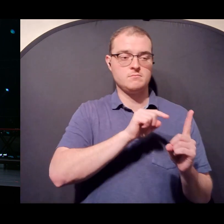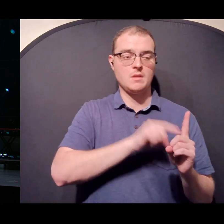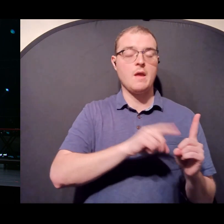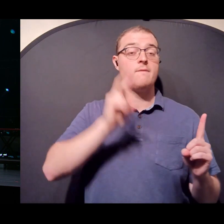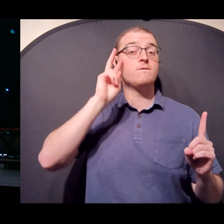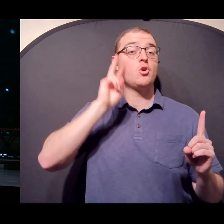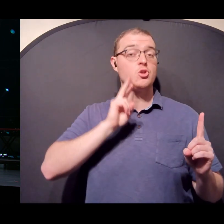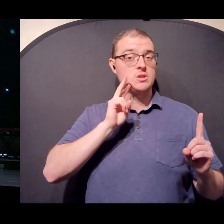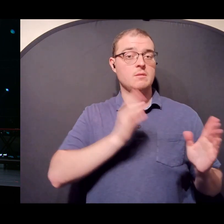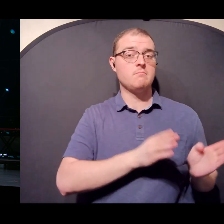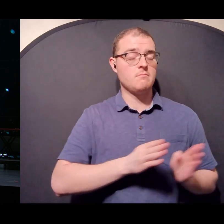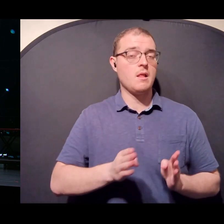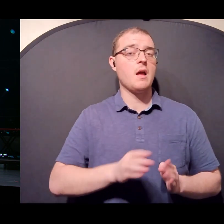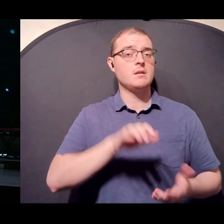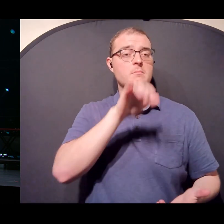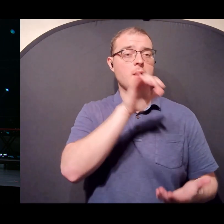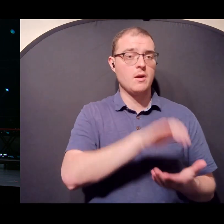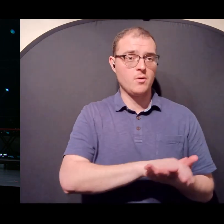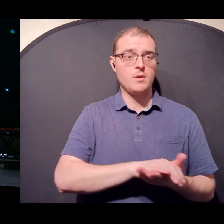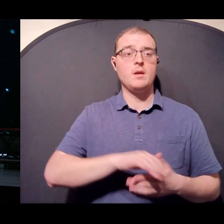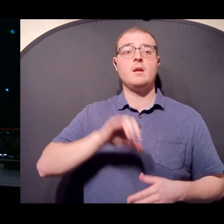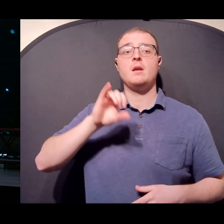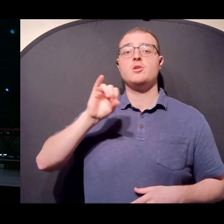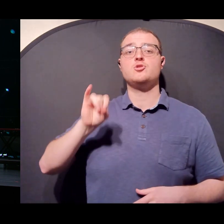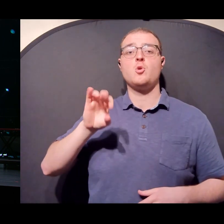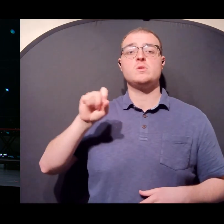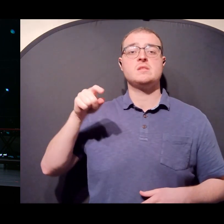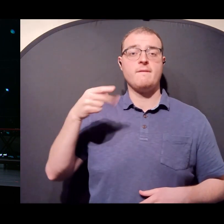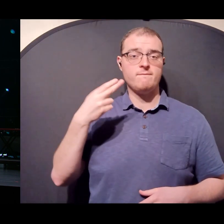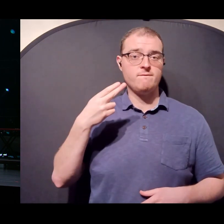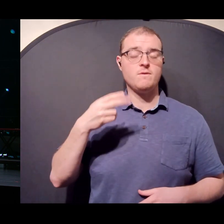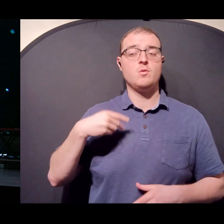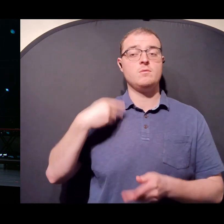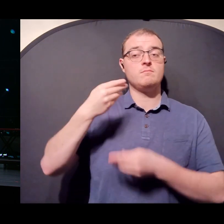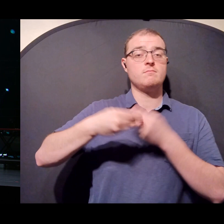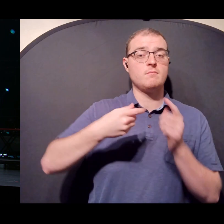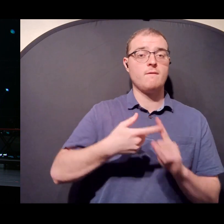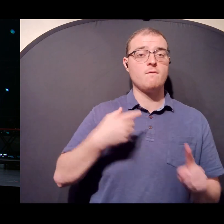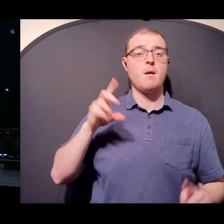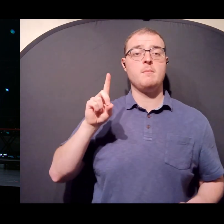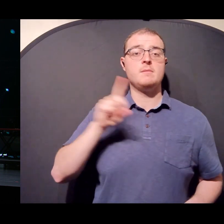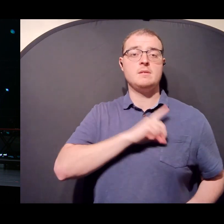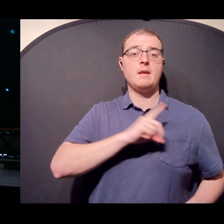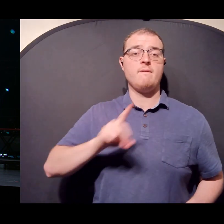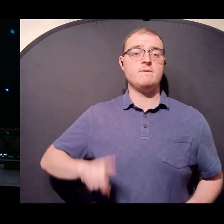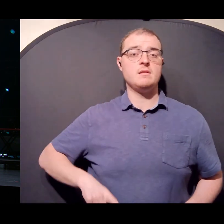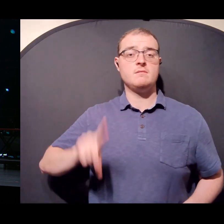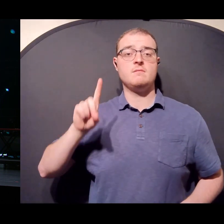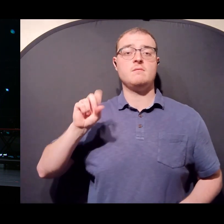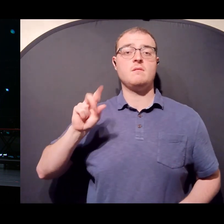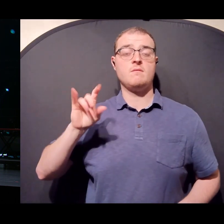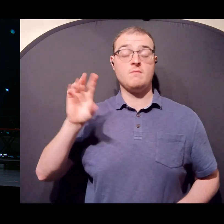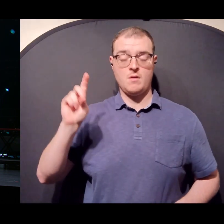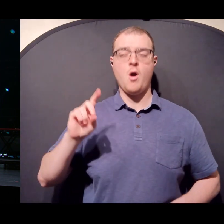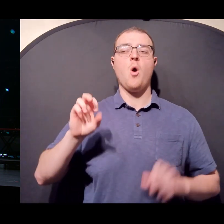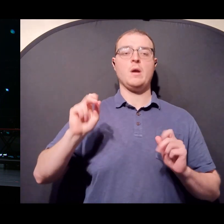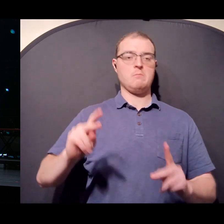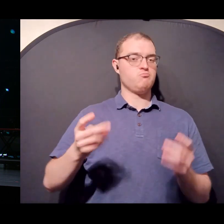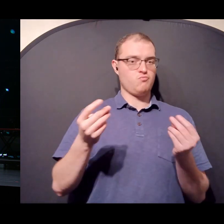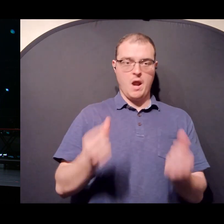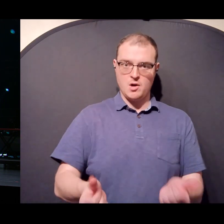to a virgin pledged to be married to a man named Joseph, a descendant of David. And so right away we find out that